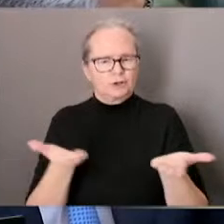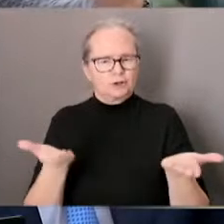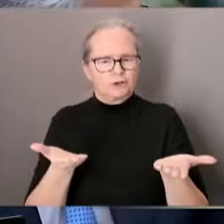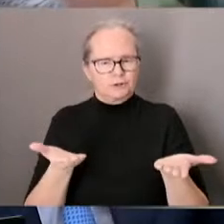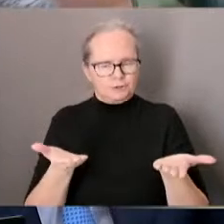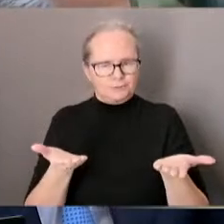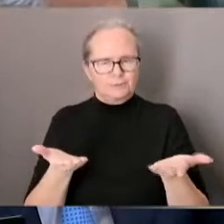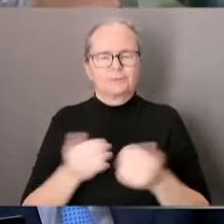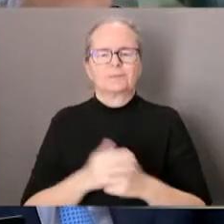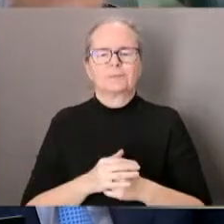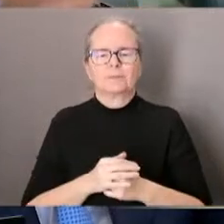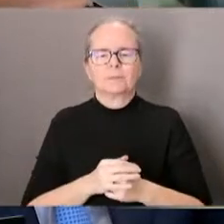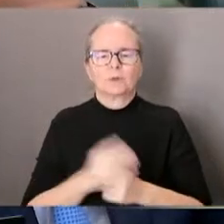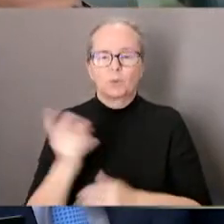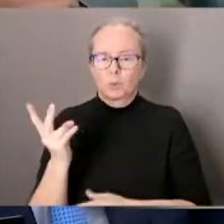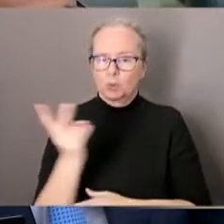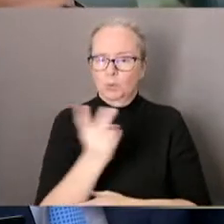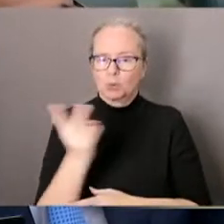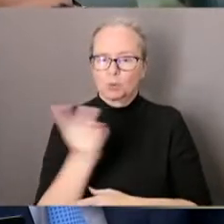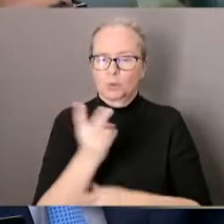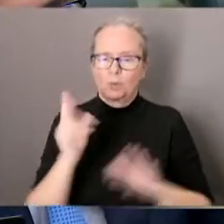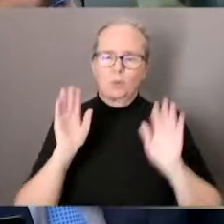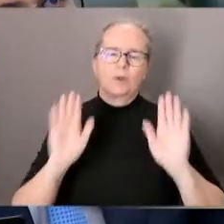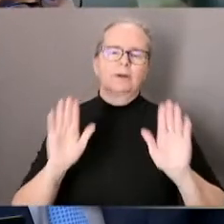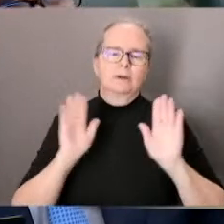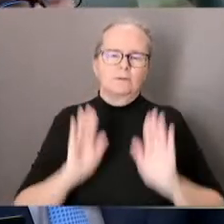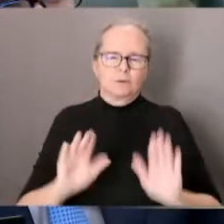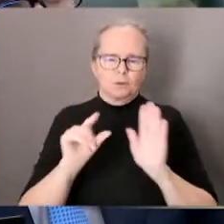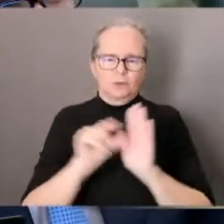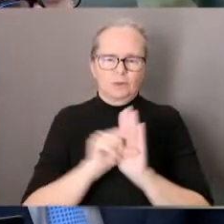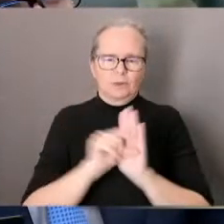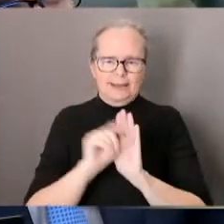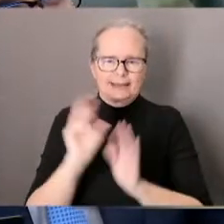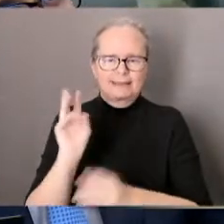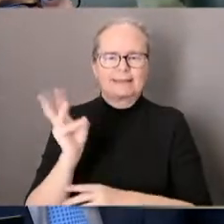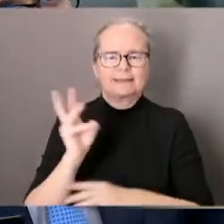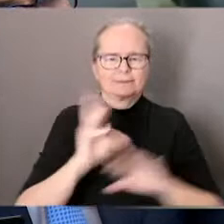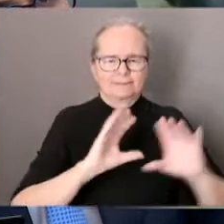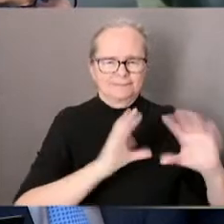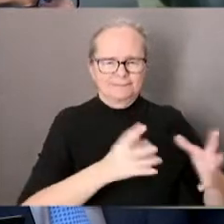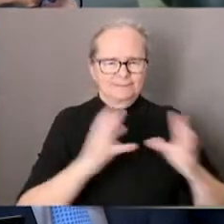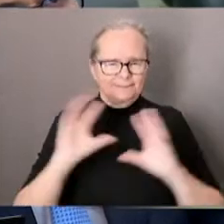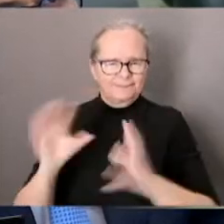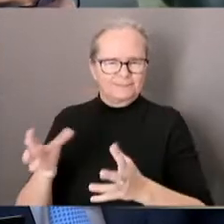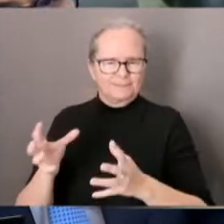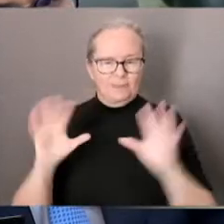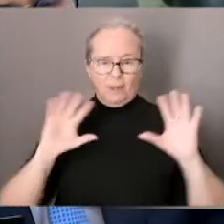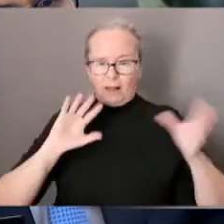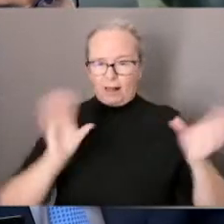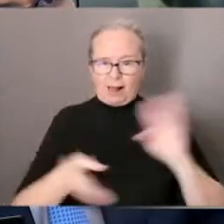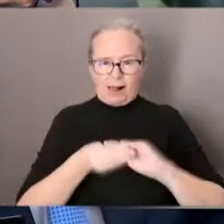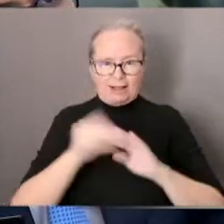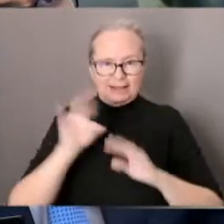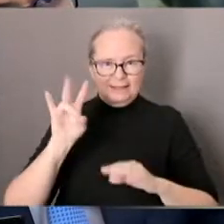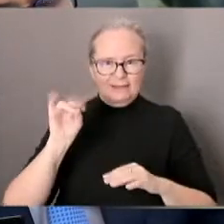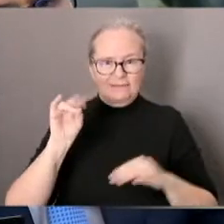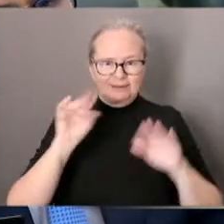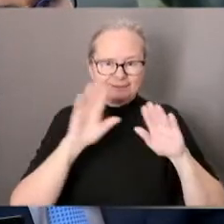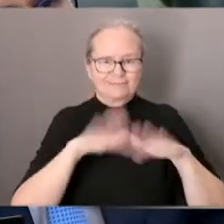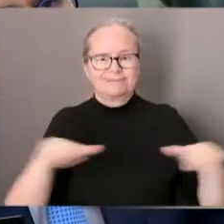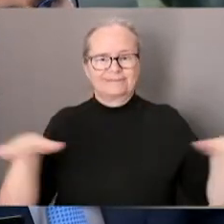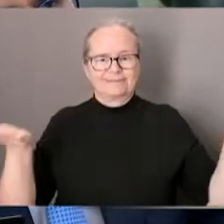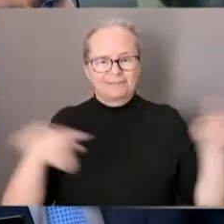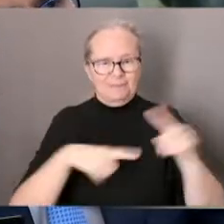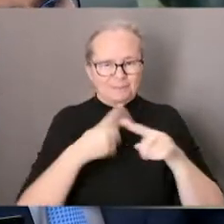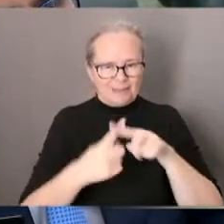classes from the turn there's over 70 guests here joining us today with their teachers and some grown-ups that are here to support them I please ask that they